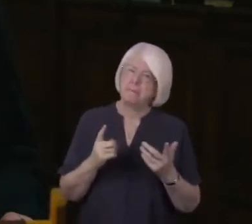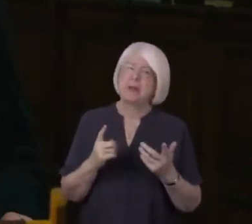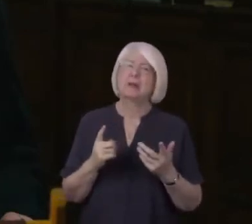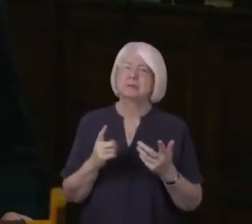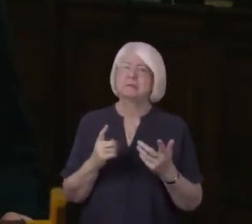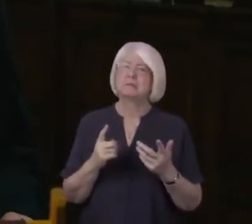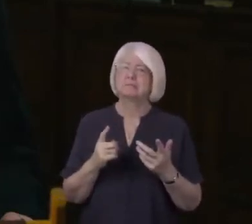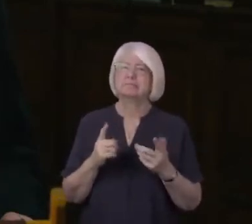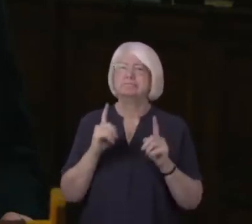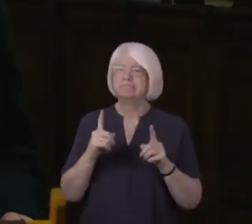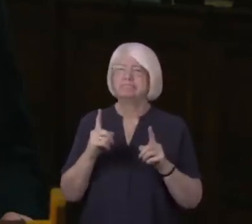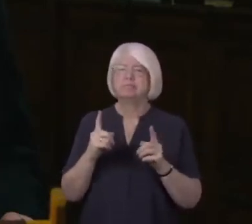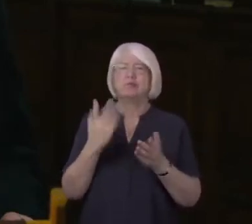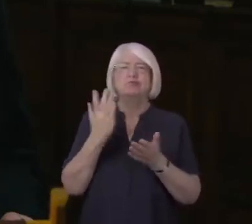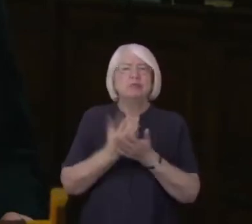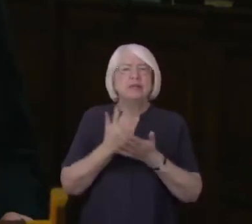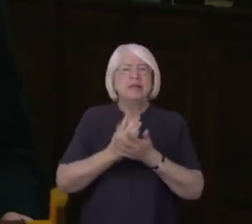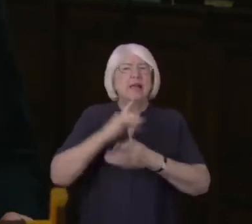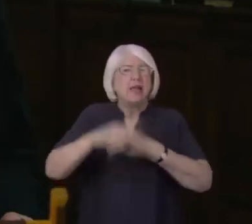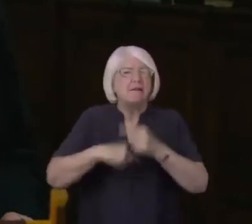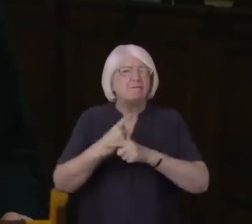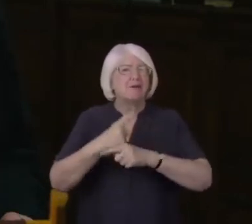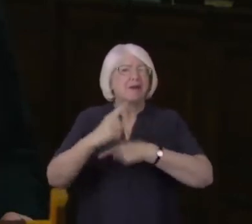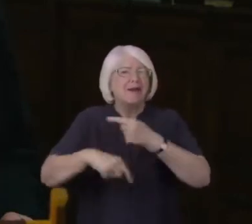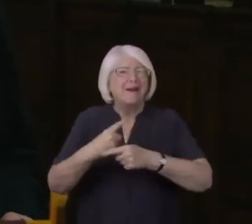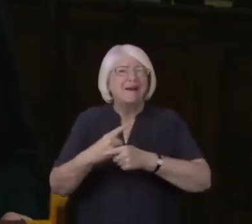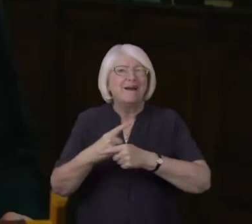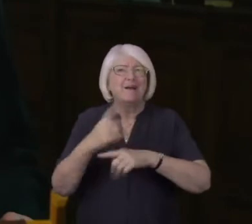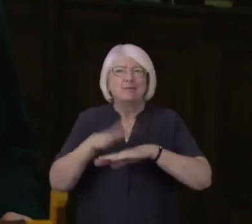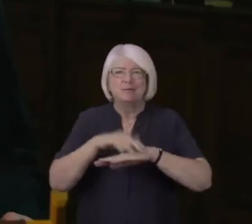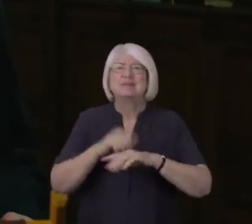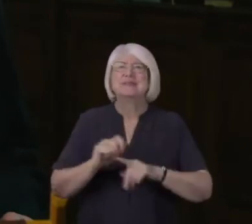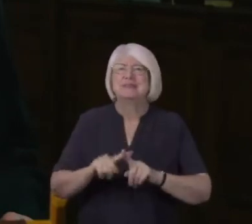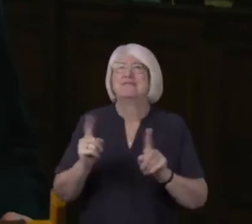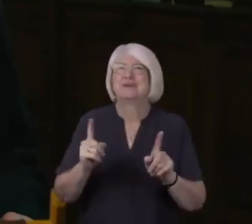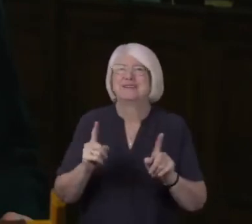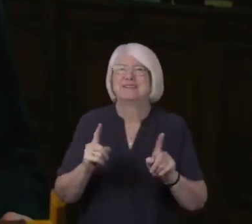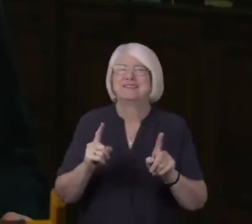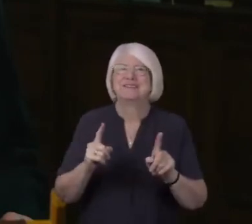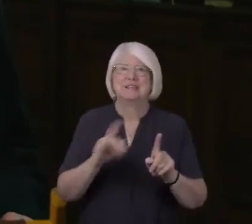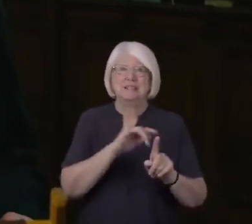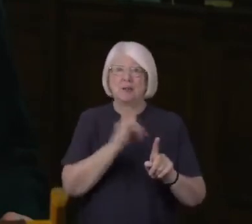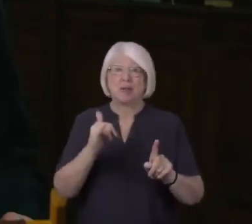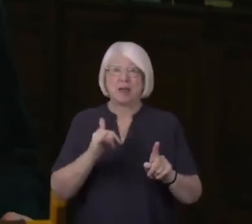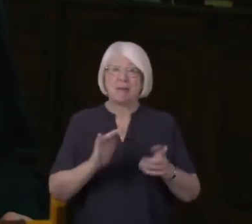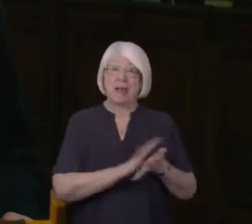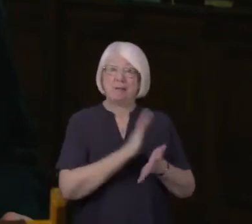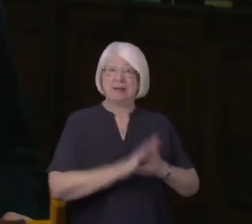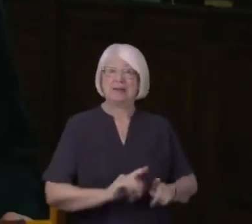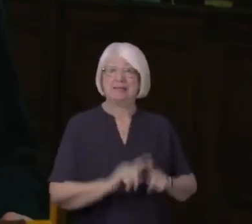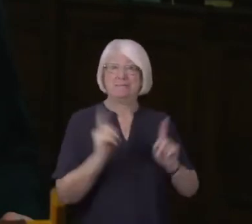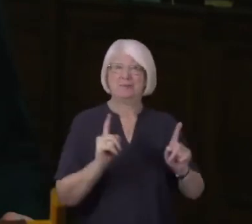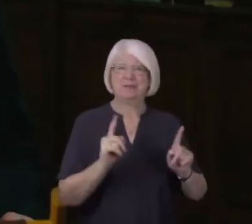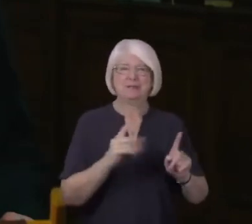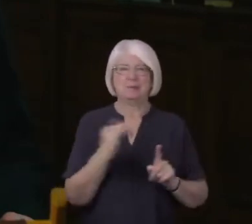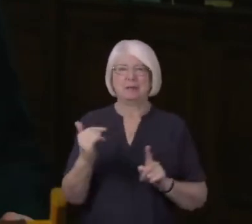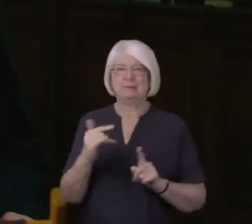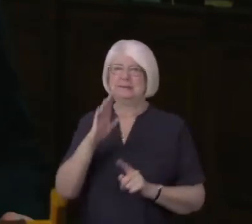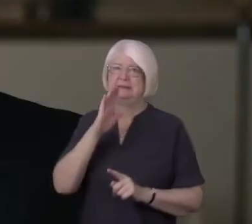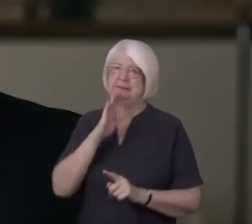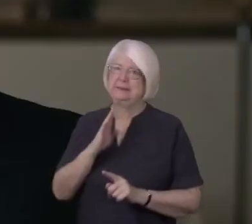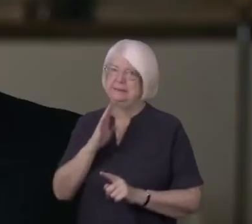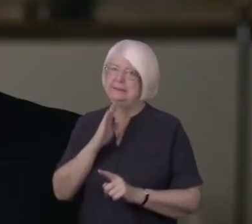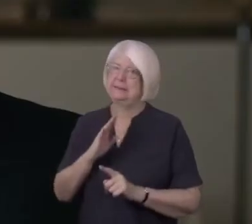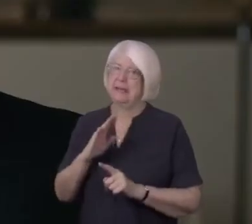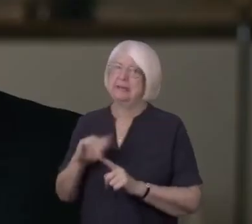same, because Christmas is different every year in every family, sometimes in happy ways, sometimes in sad ways.